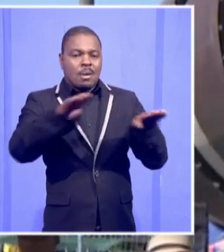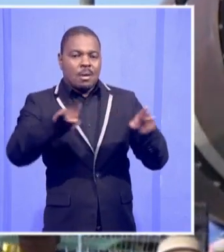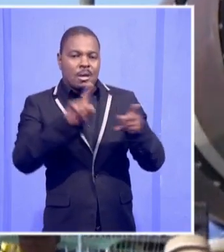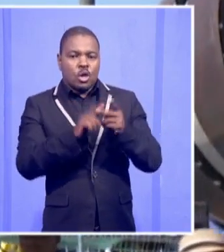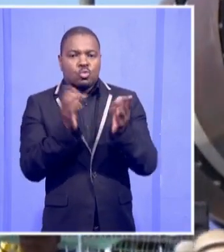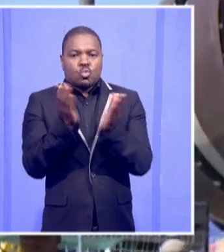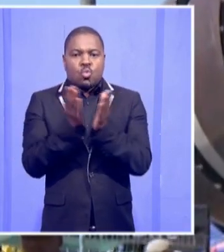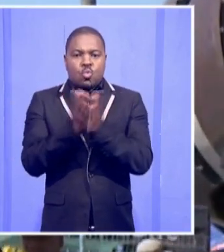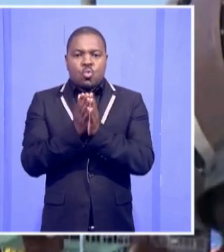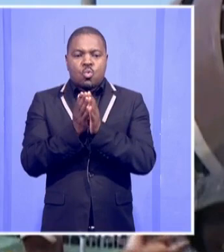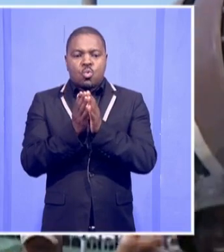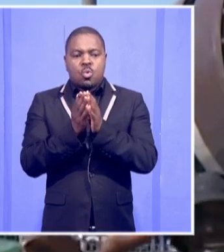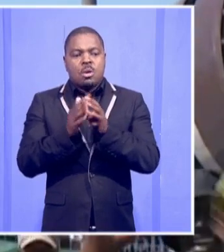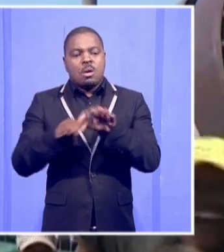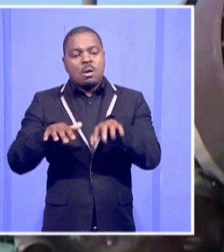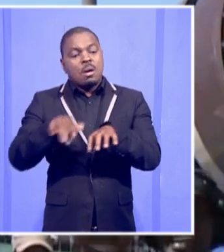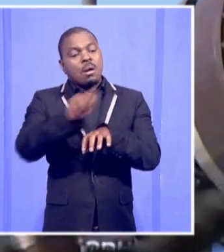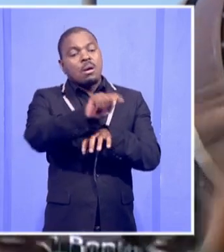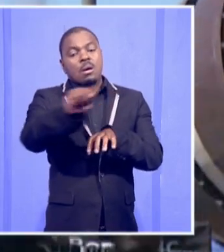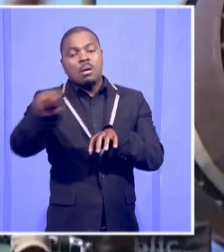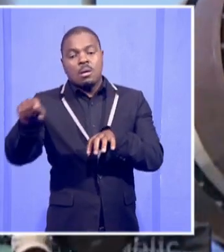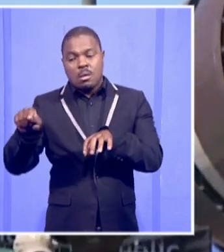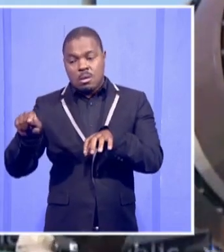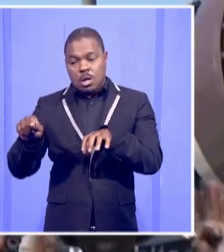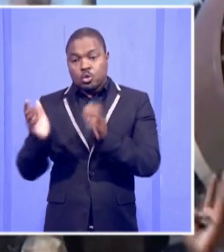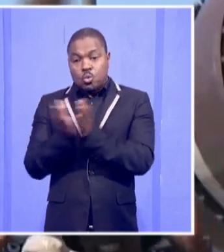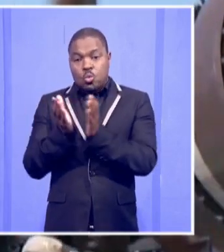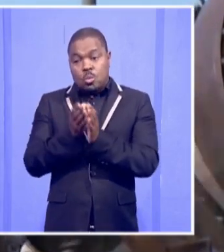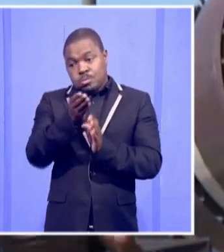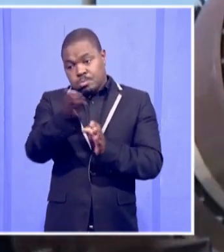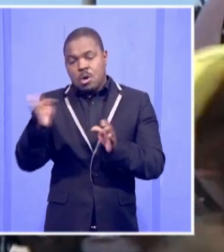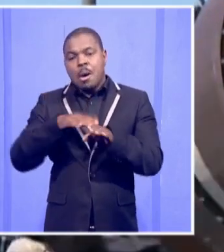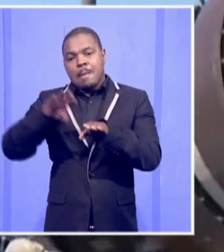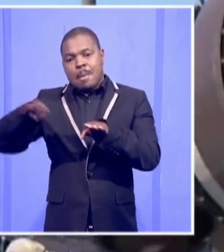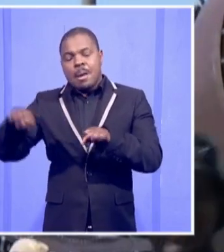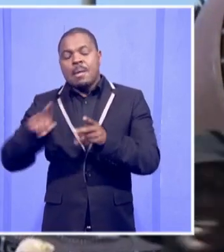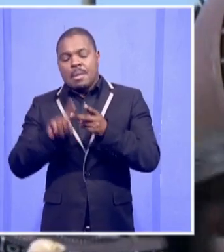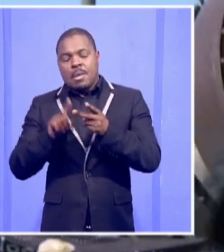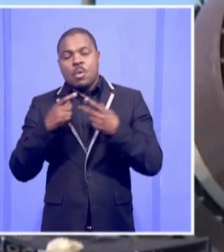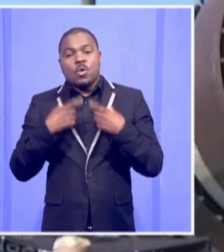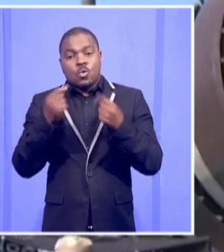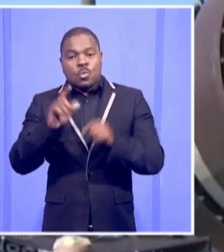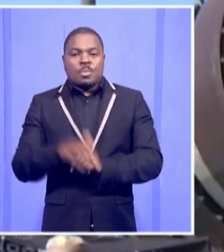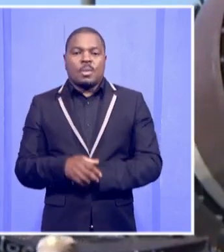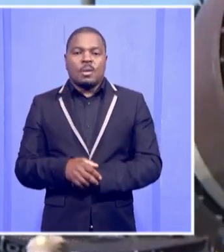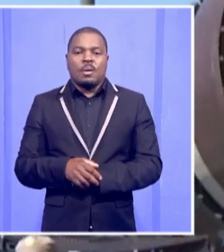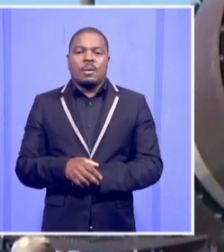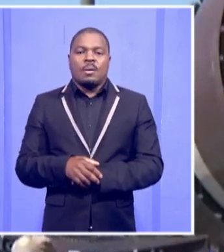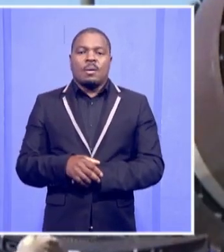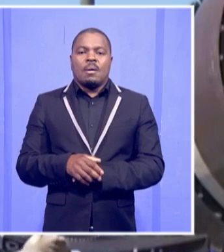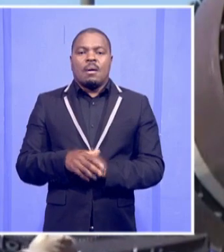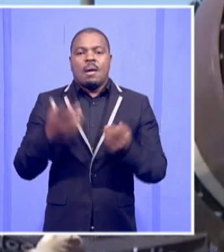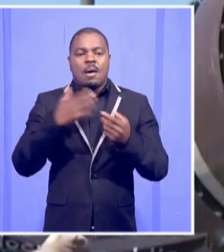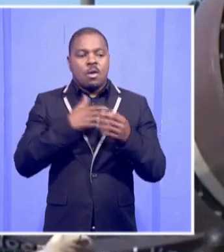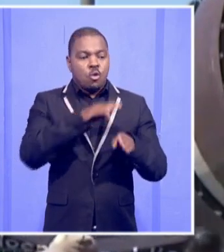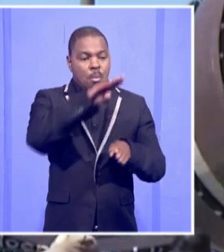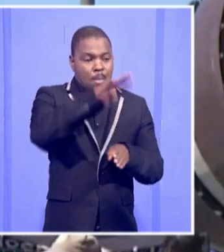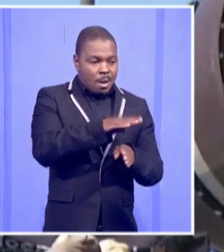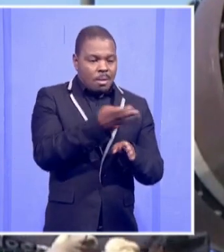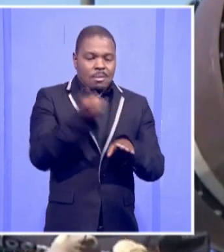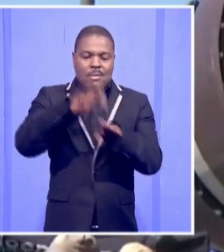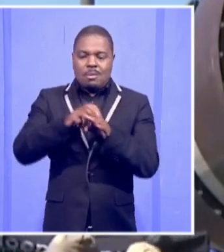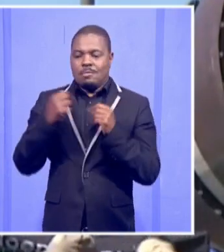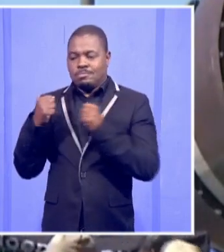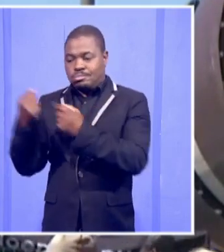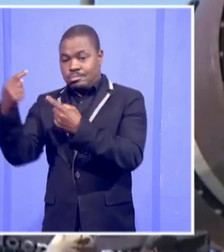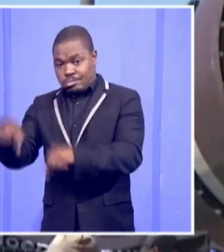that are adjacent to the event itself. But what we also did, there is a park and ride approach